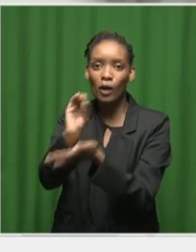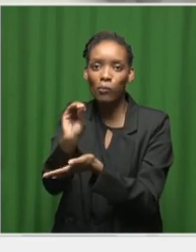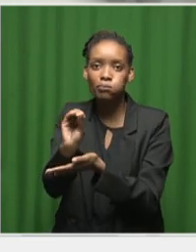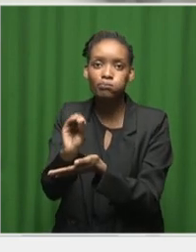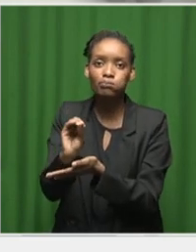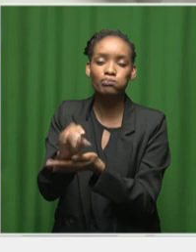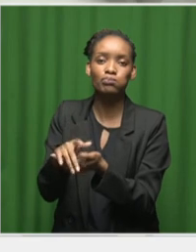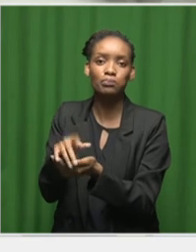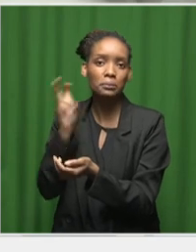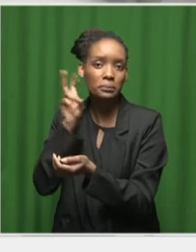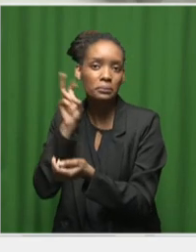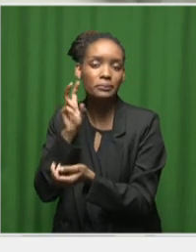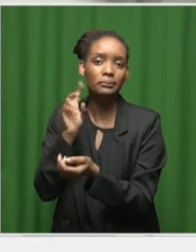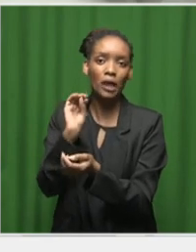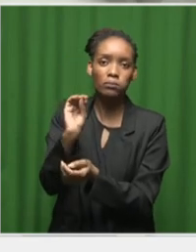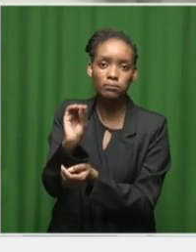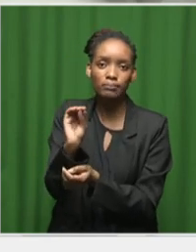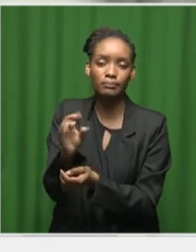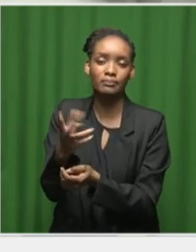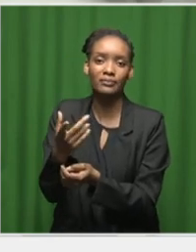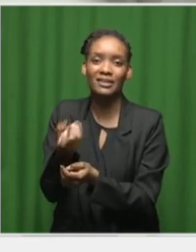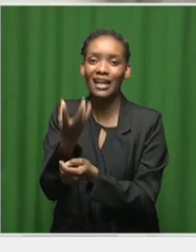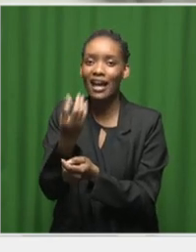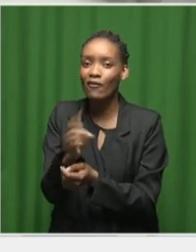1 million publications.